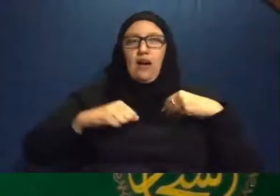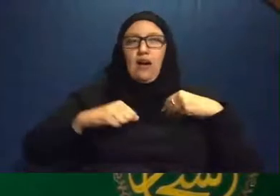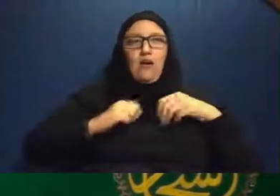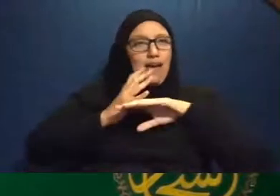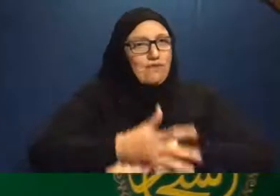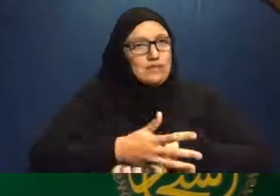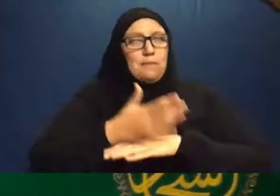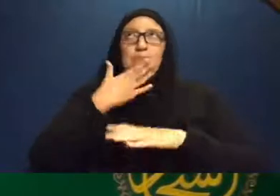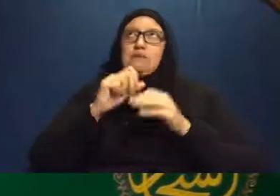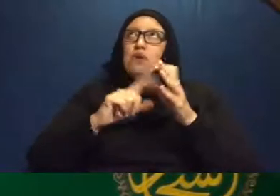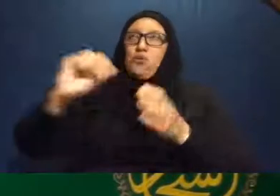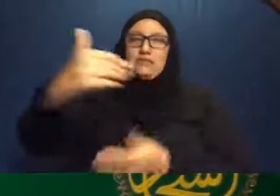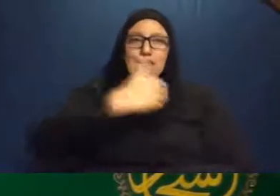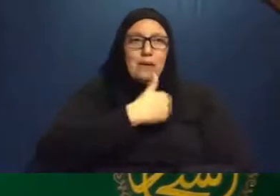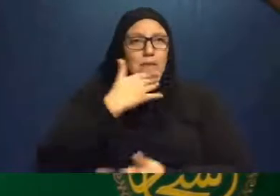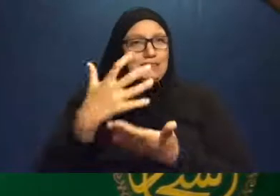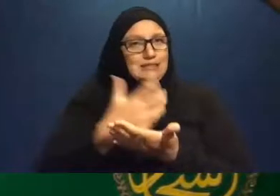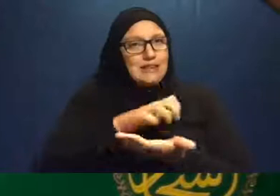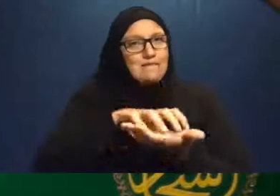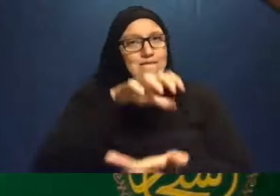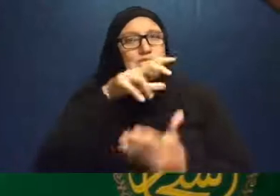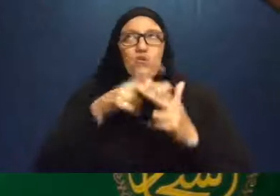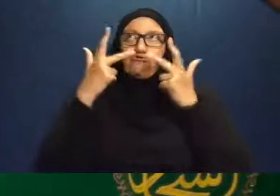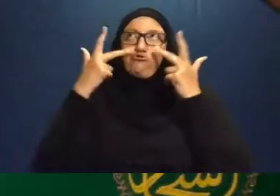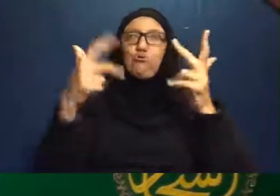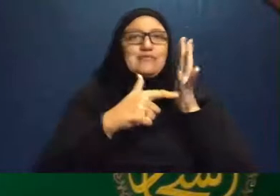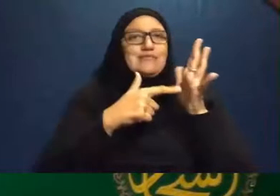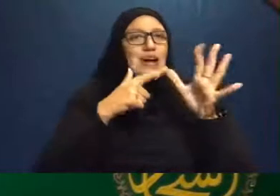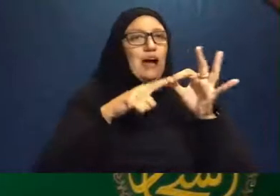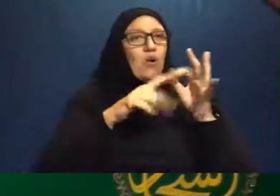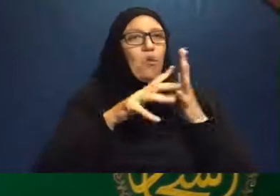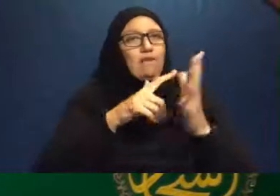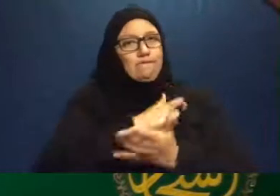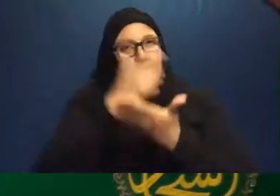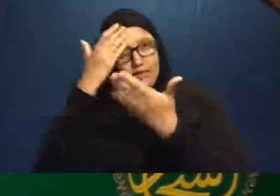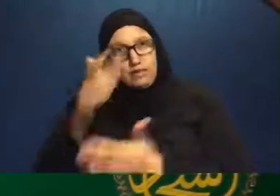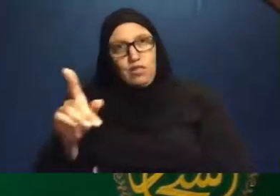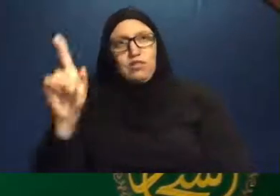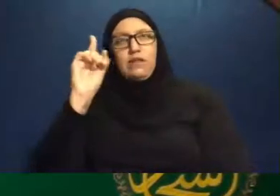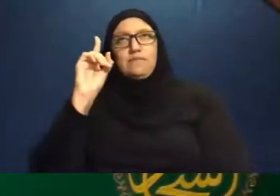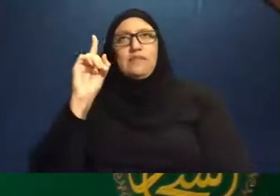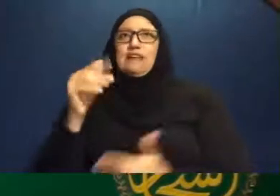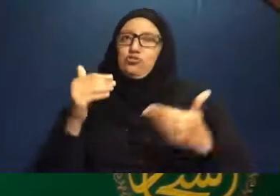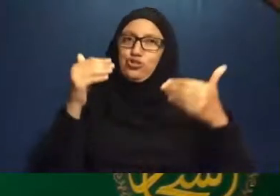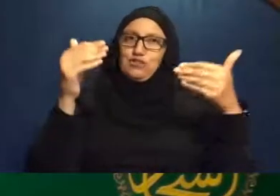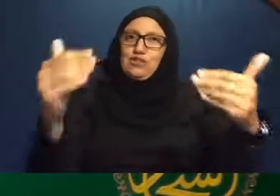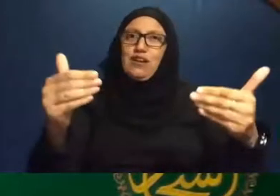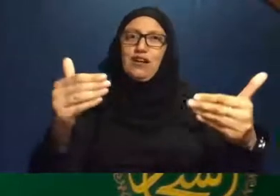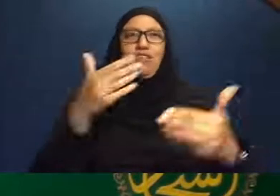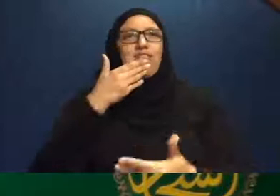have done by His grace, inshallah, reserve it for us as the provision of taqwa. Wa kullu amin wa antum bi